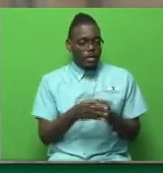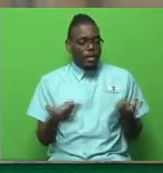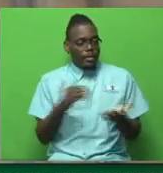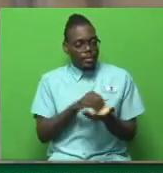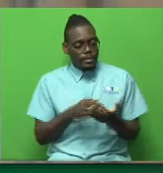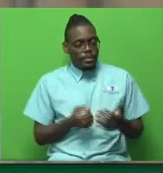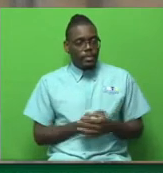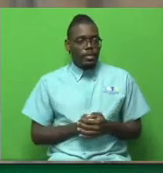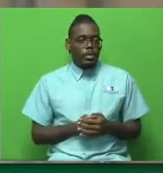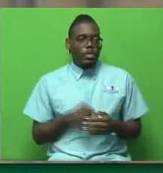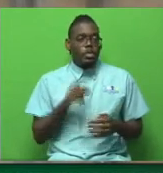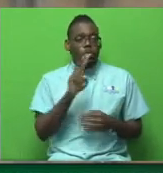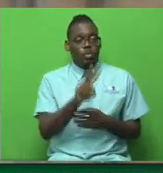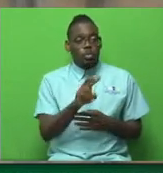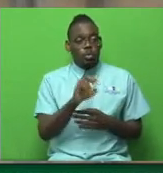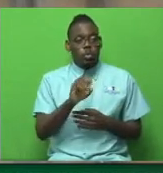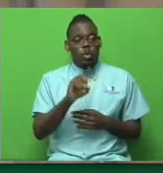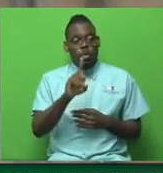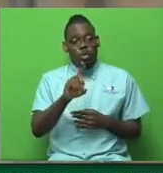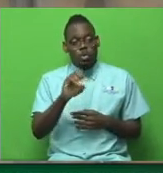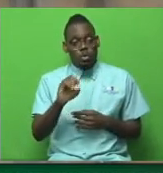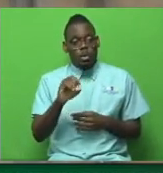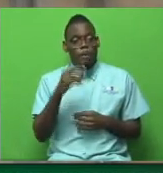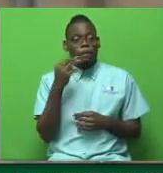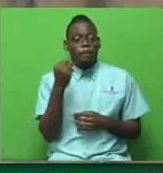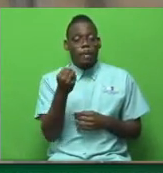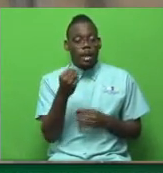are located will be put to good use